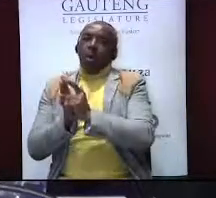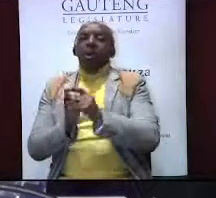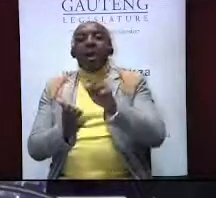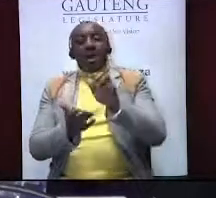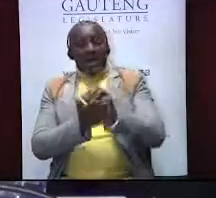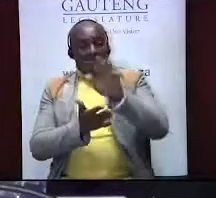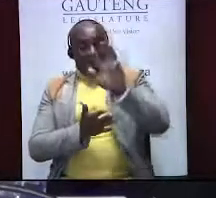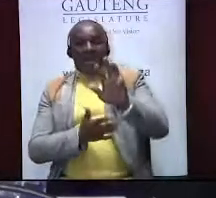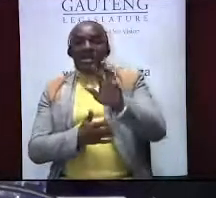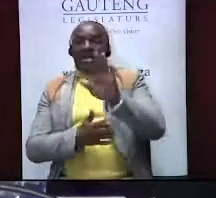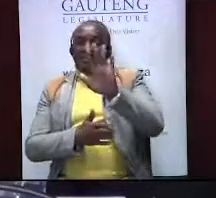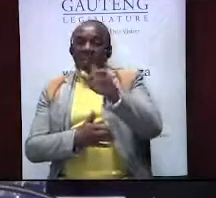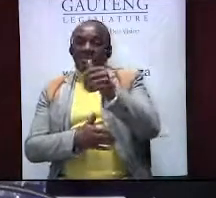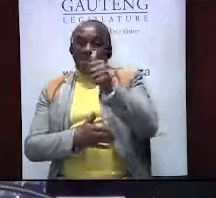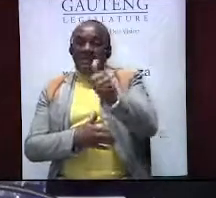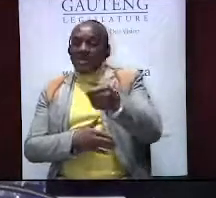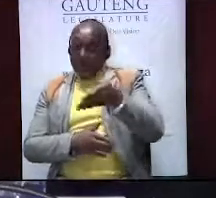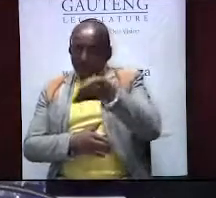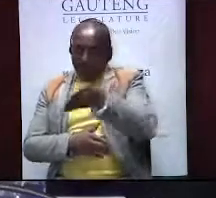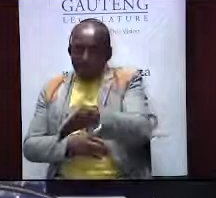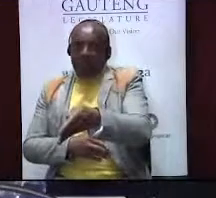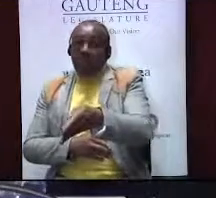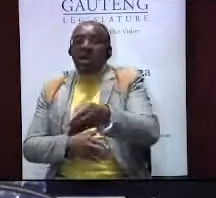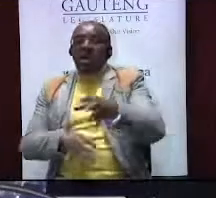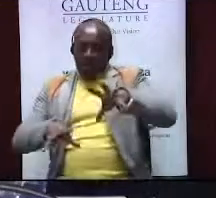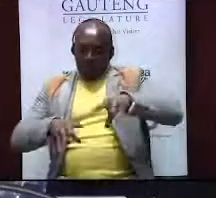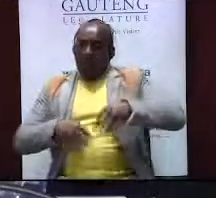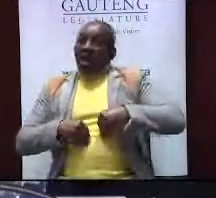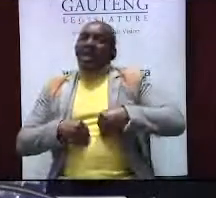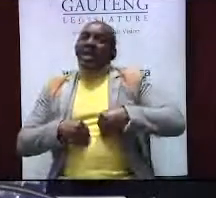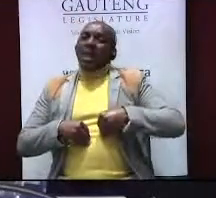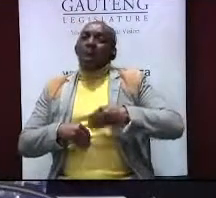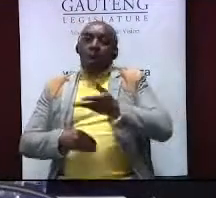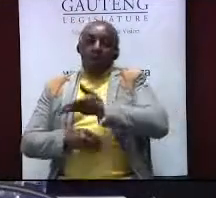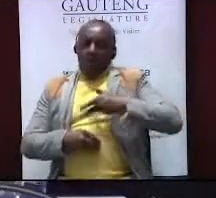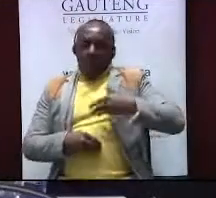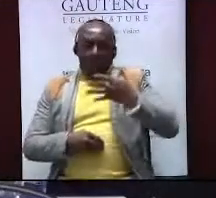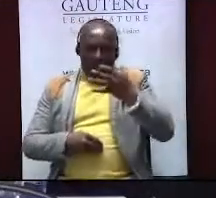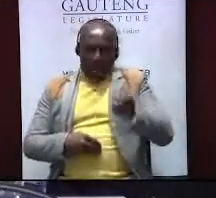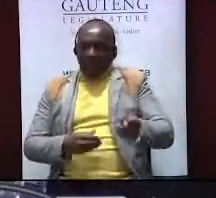to allow us to Daramu put have a lens